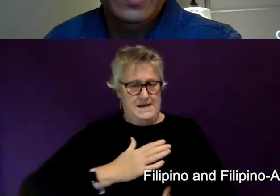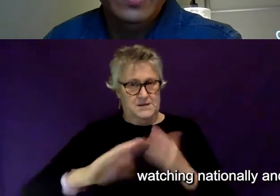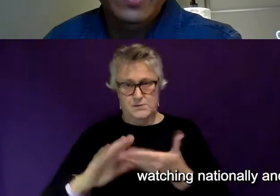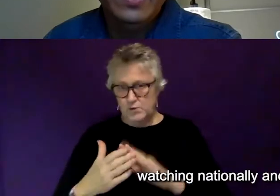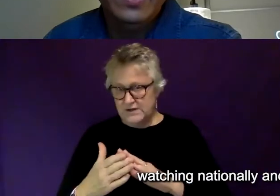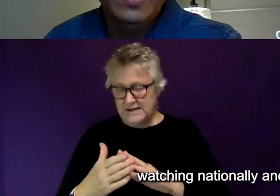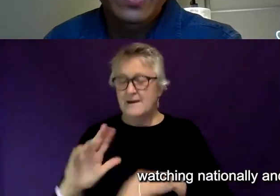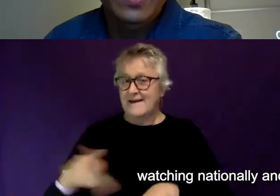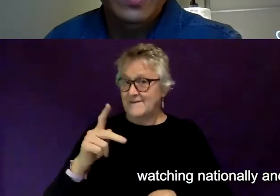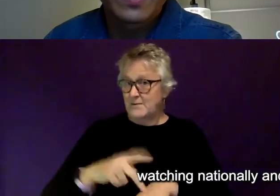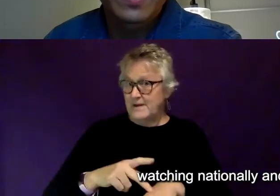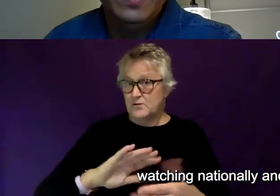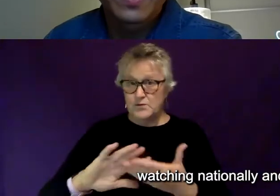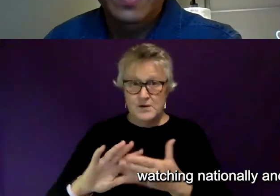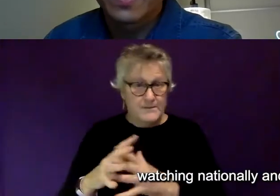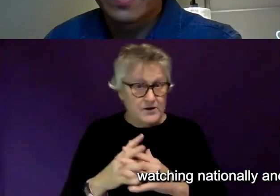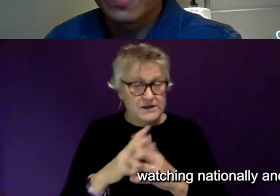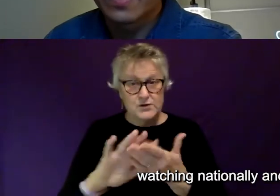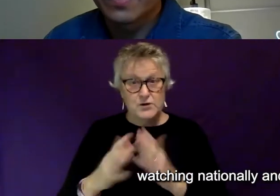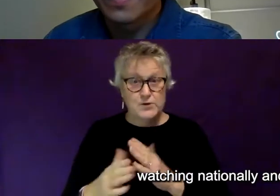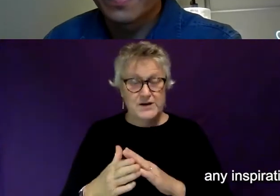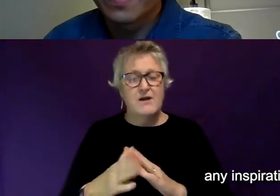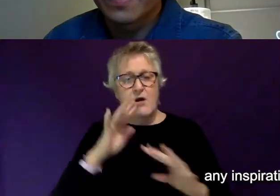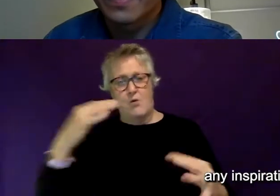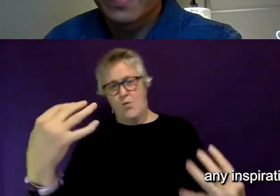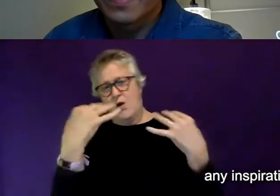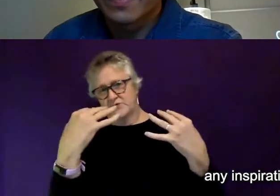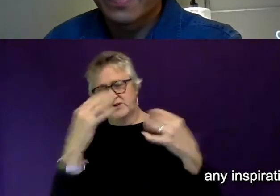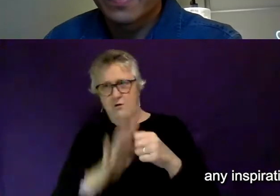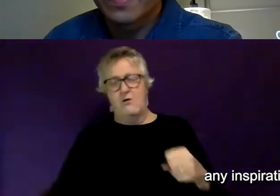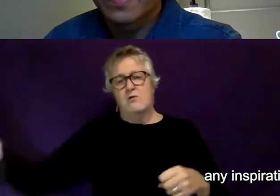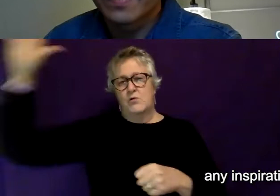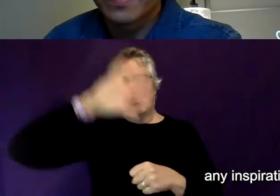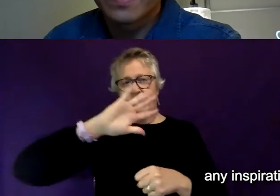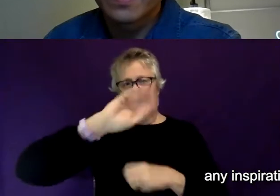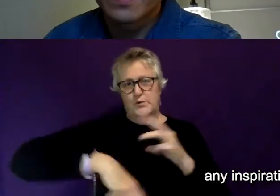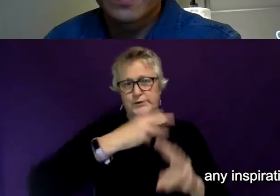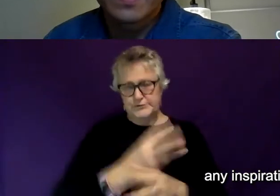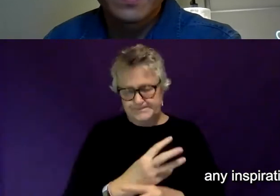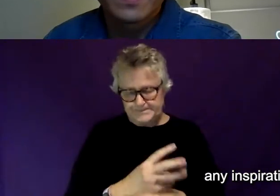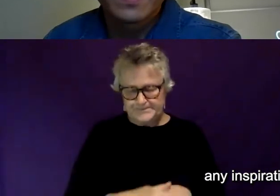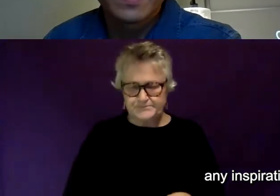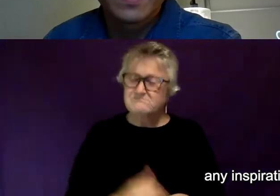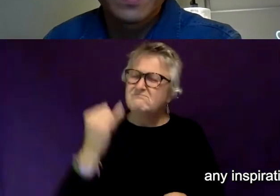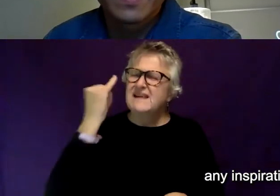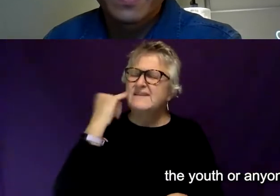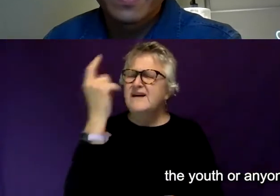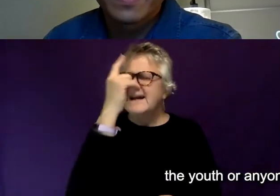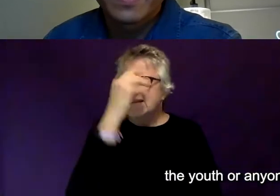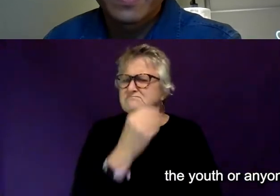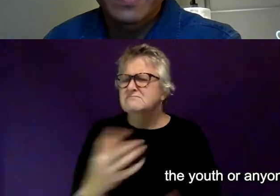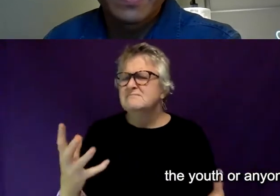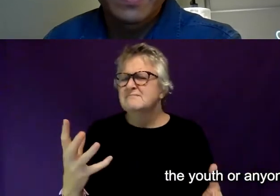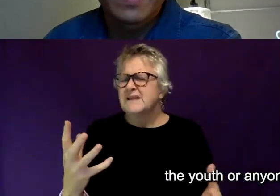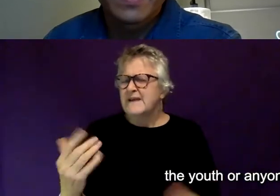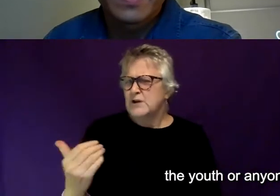are watching nationally and globally. If I could spark any inspiration in any young Philam, the youth, or